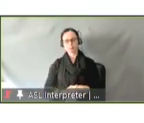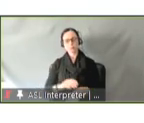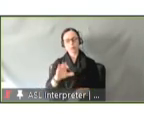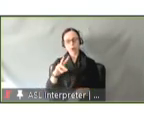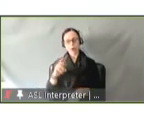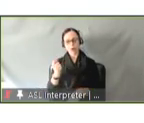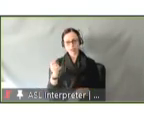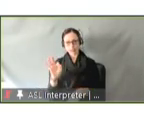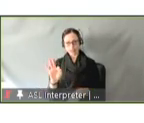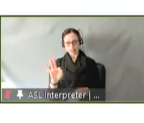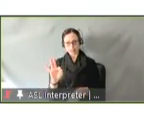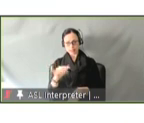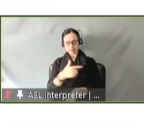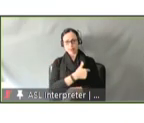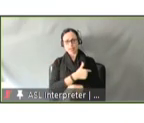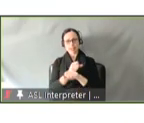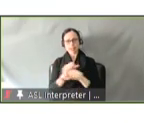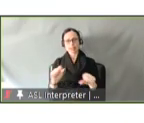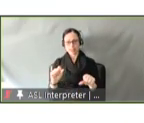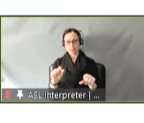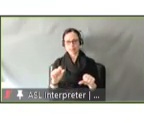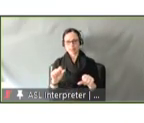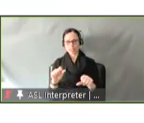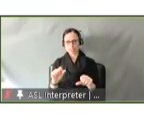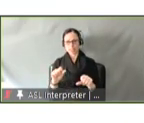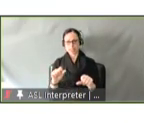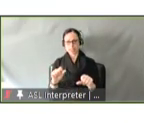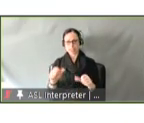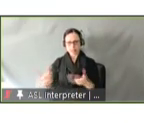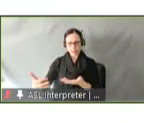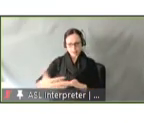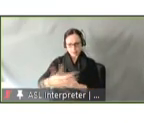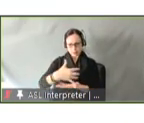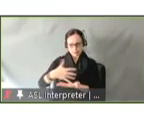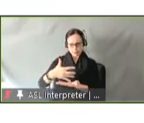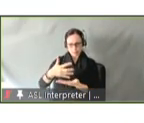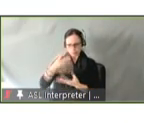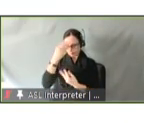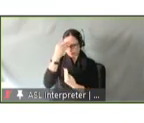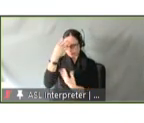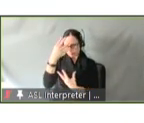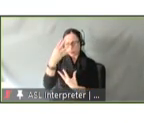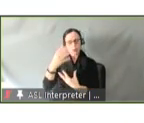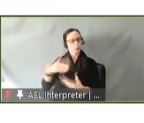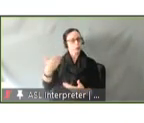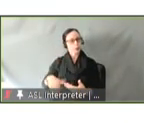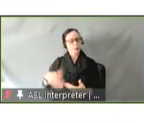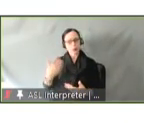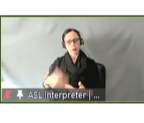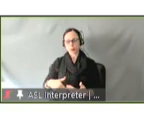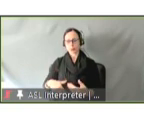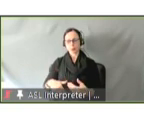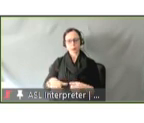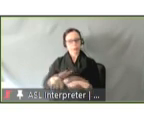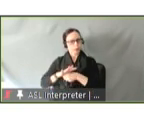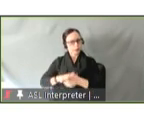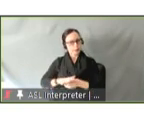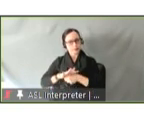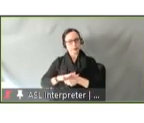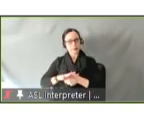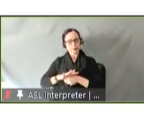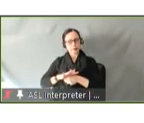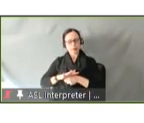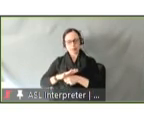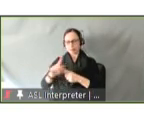COVID-19 vaccine safety surveillance has been the most intensive surveillance process I've witnessed in the last 20 years of working in the vaccine